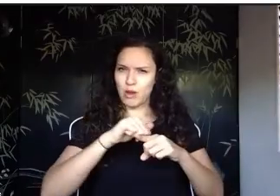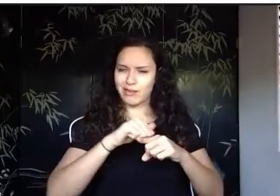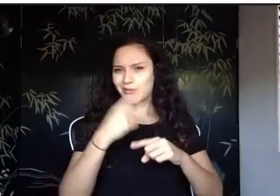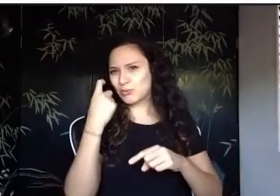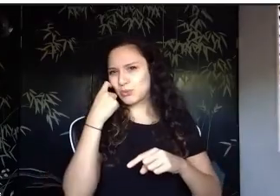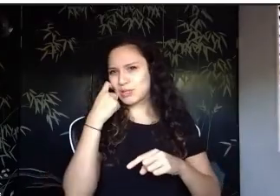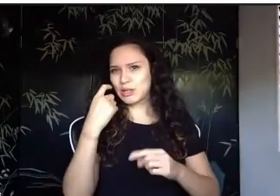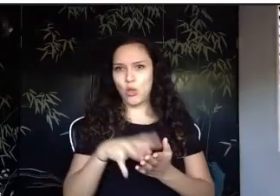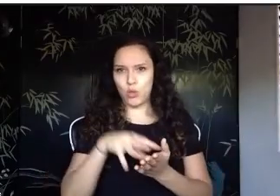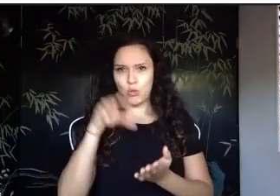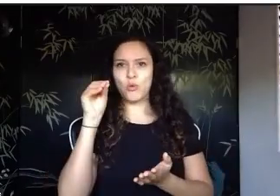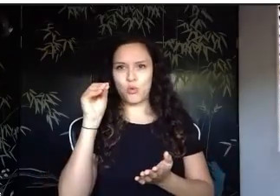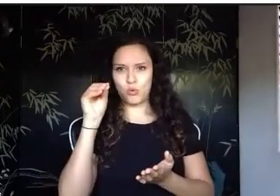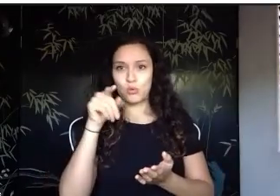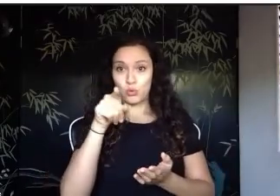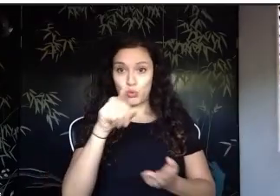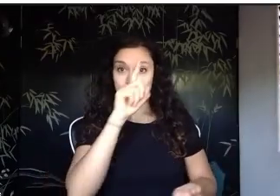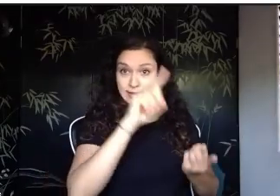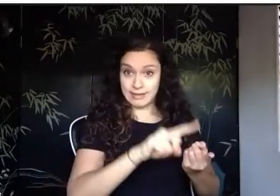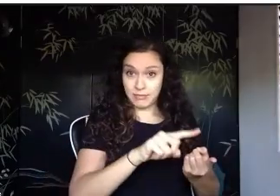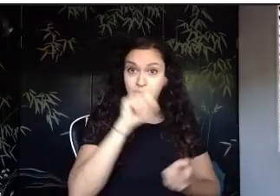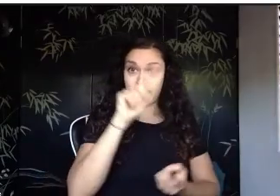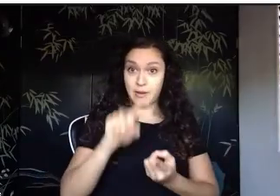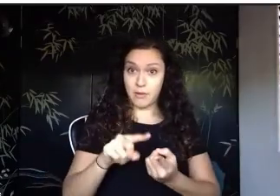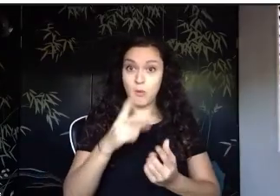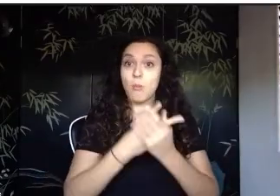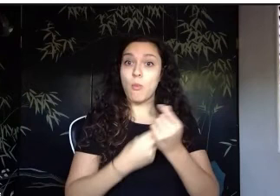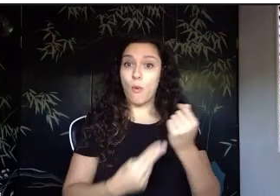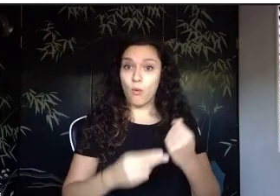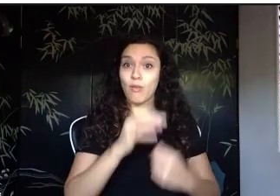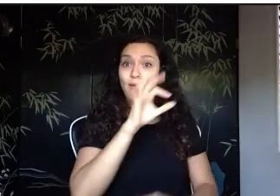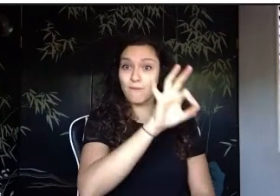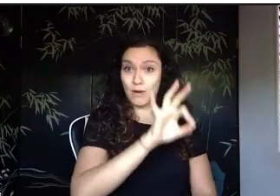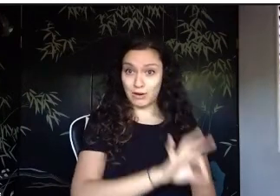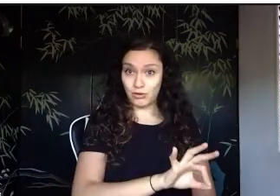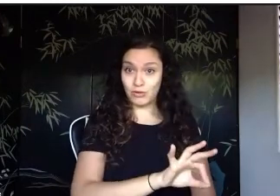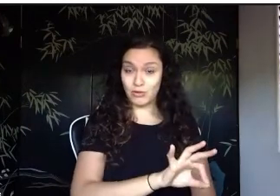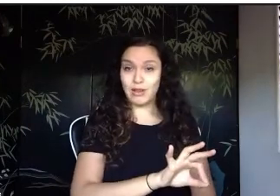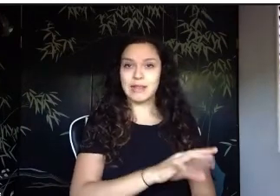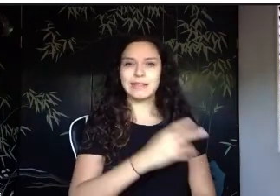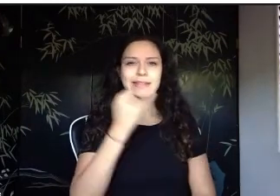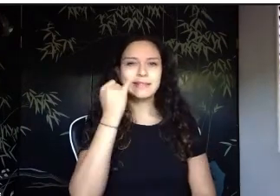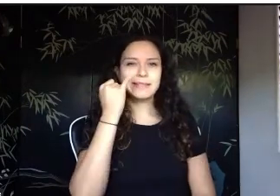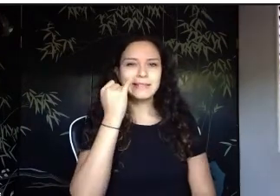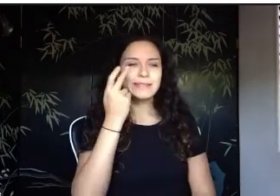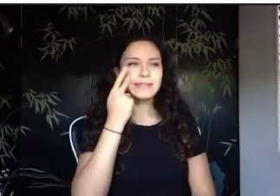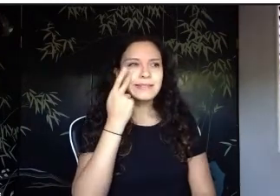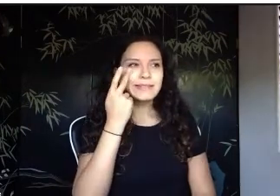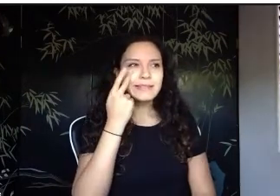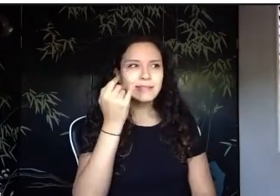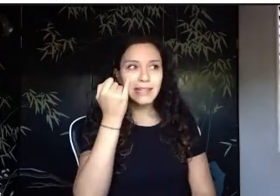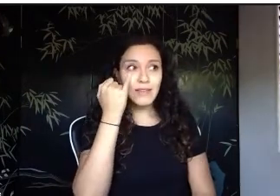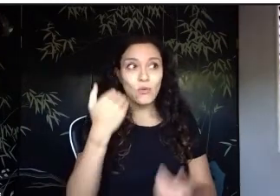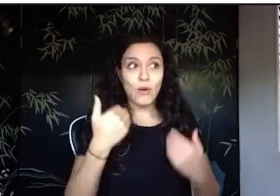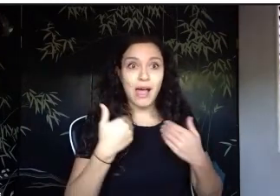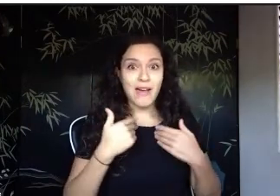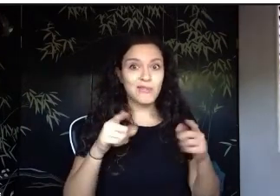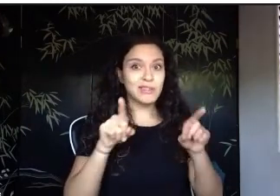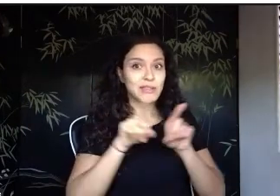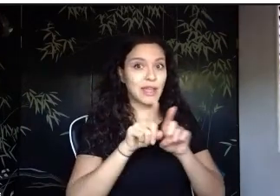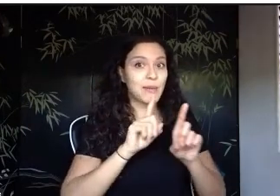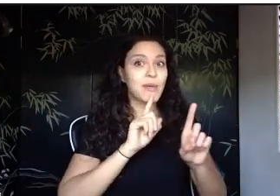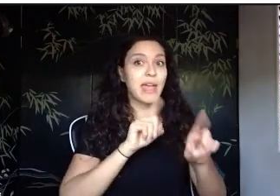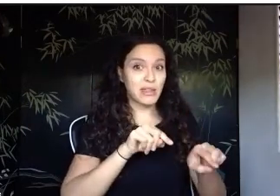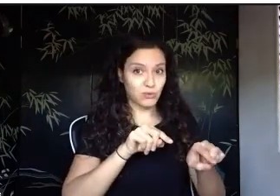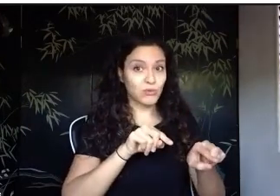So on this slide, I want you to practice what we just did on the last slide. Simplify both fractions and see if you